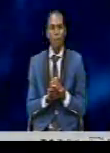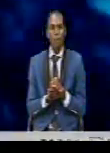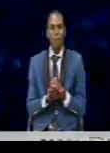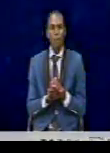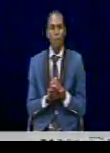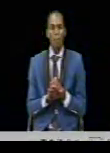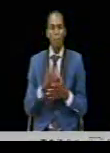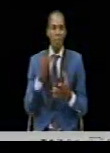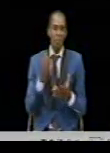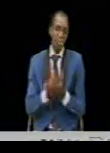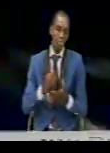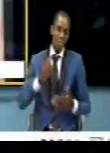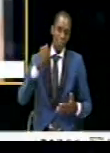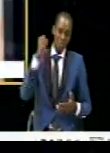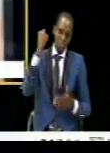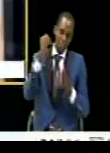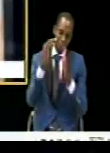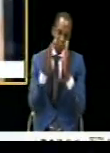Happiest person in the